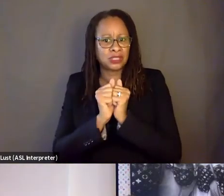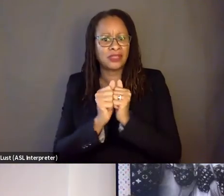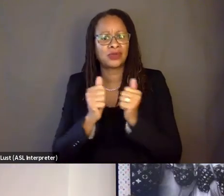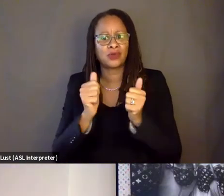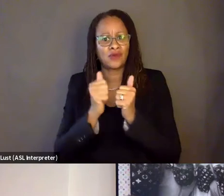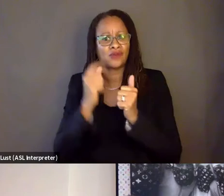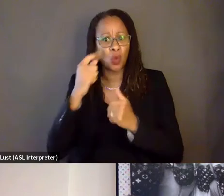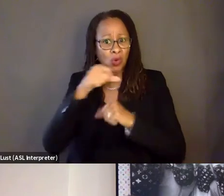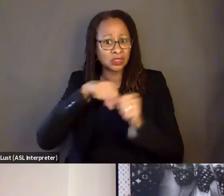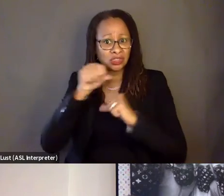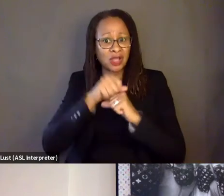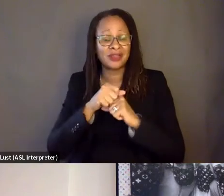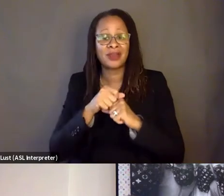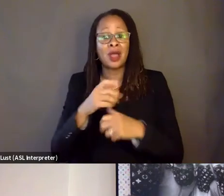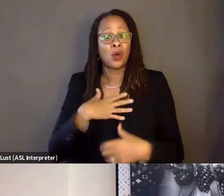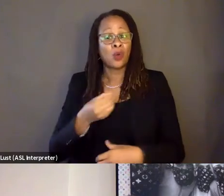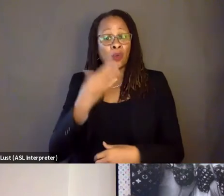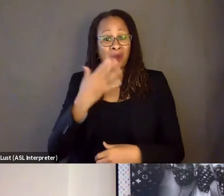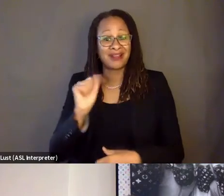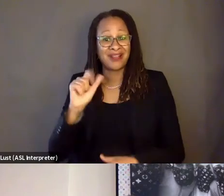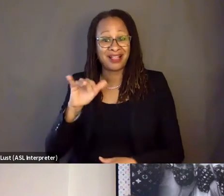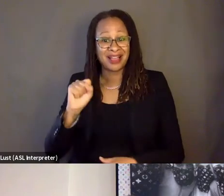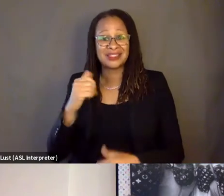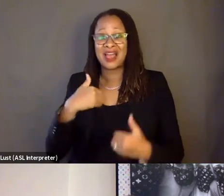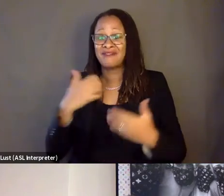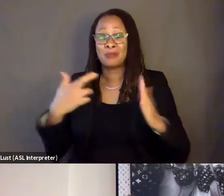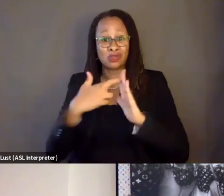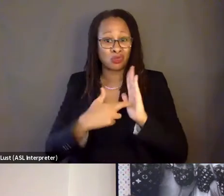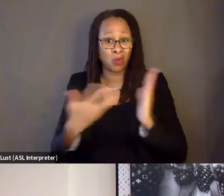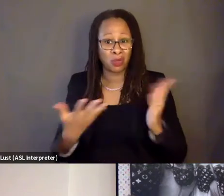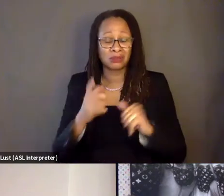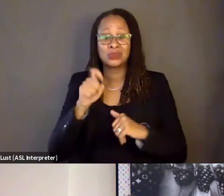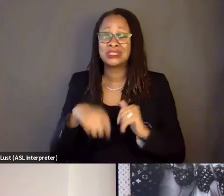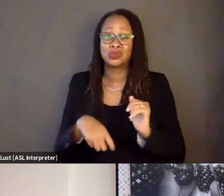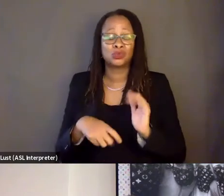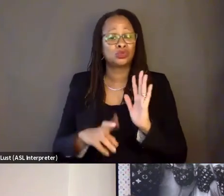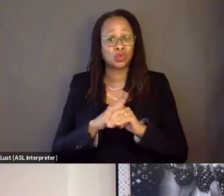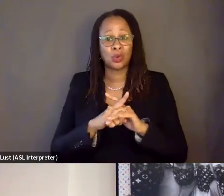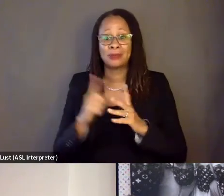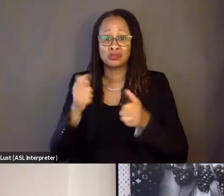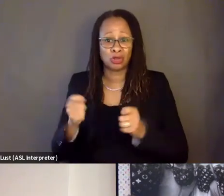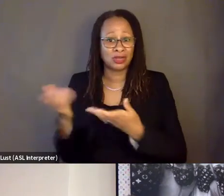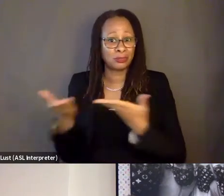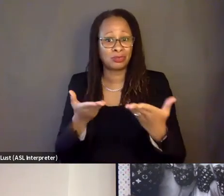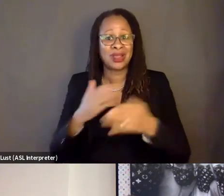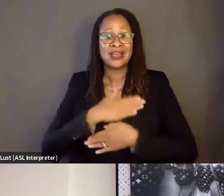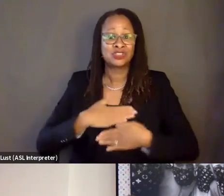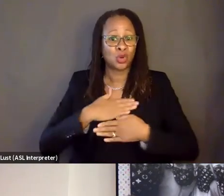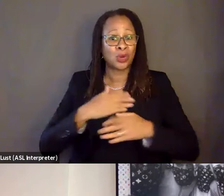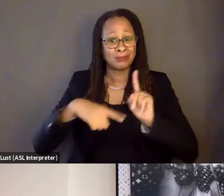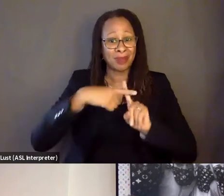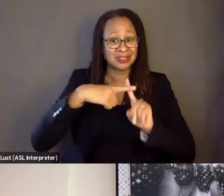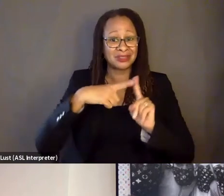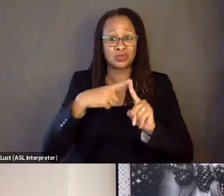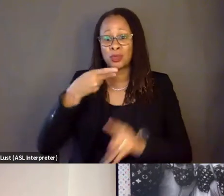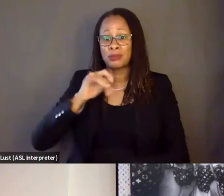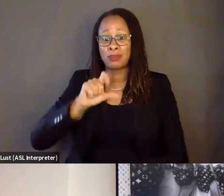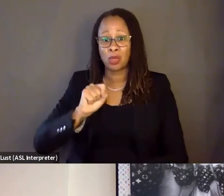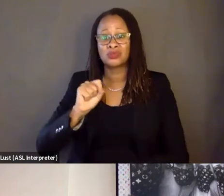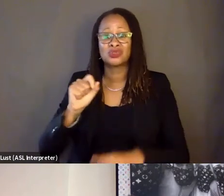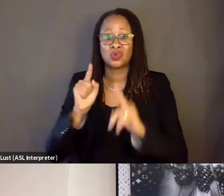here. And I think that, you know, we have to show up and, you know, try to bring, you know, joy and positivity to the polls to